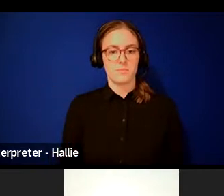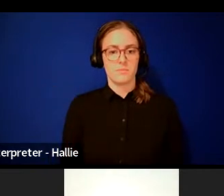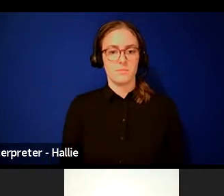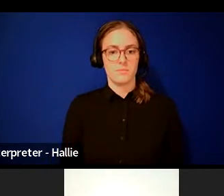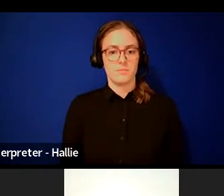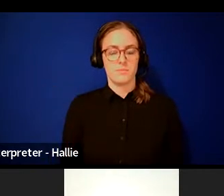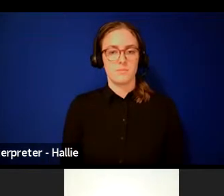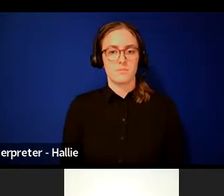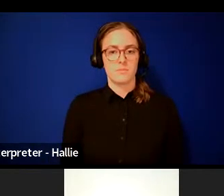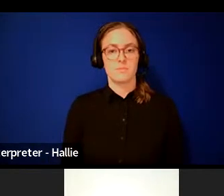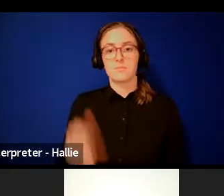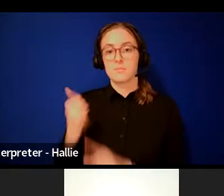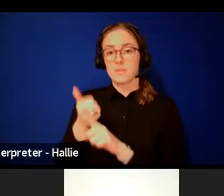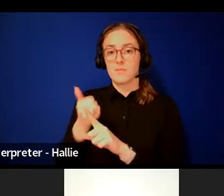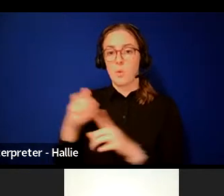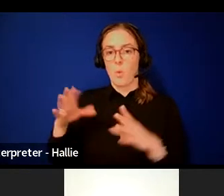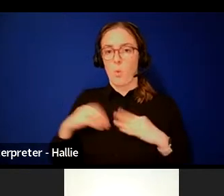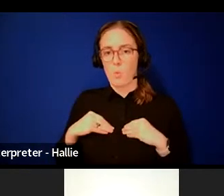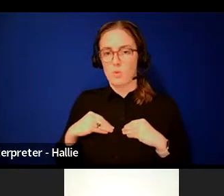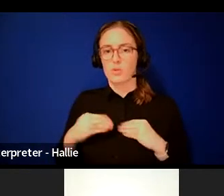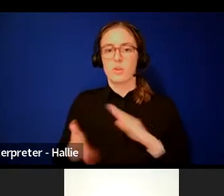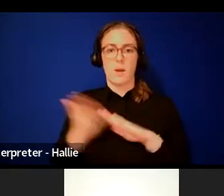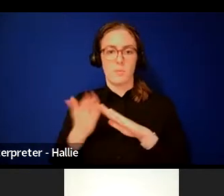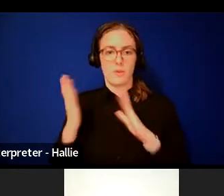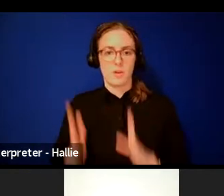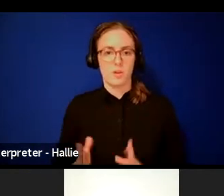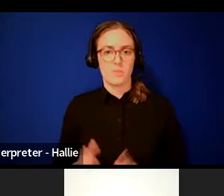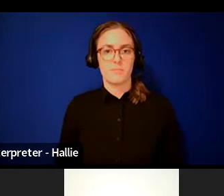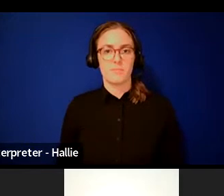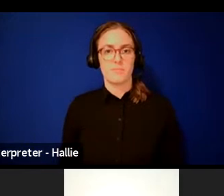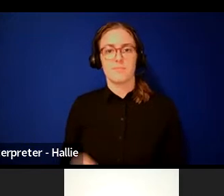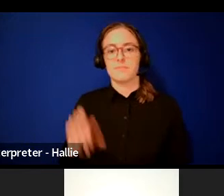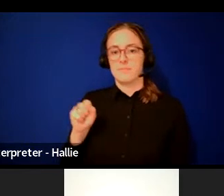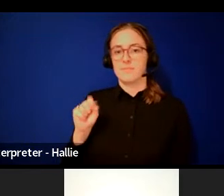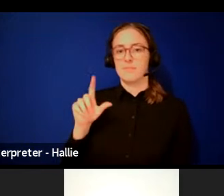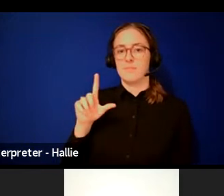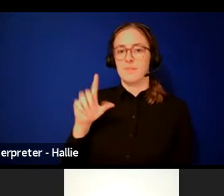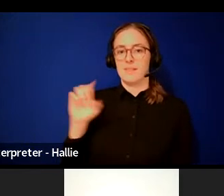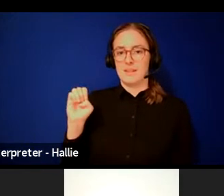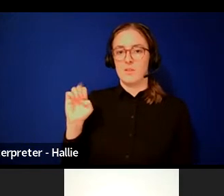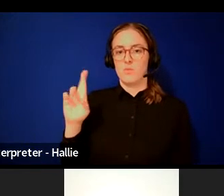He is the owner operator. Yes, Lee Rogan's here.